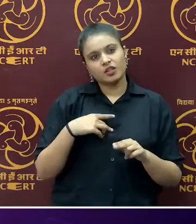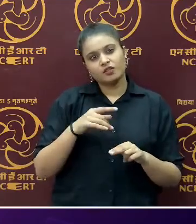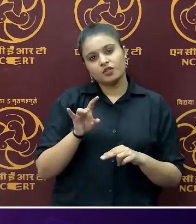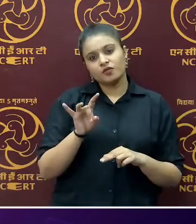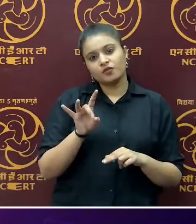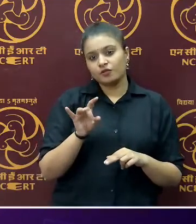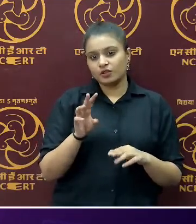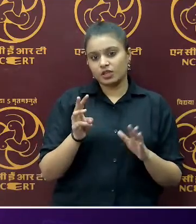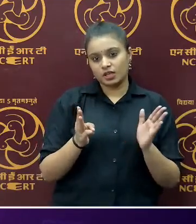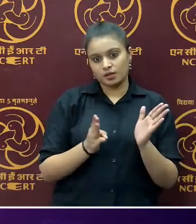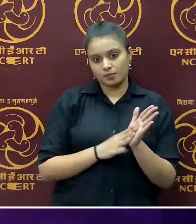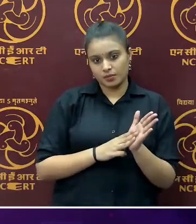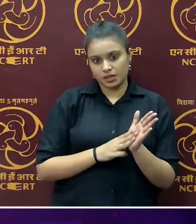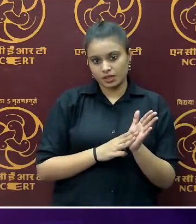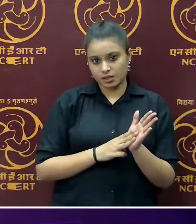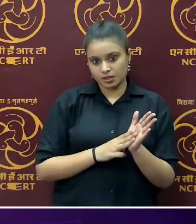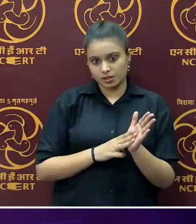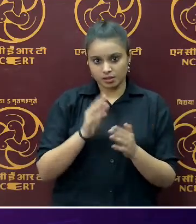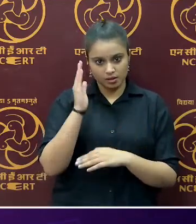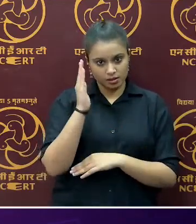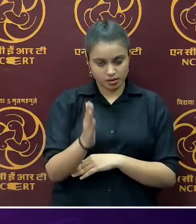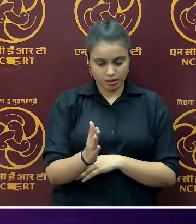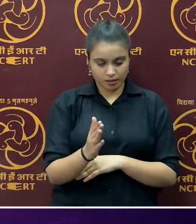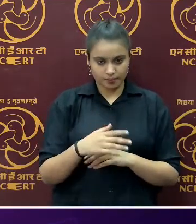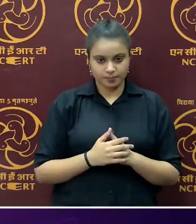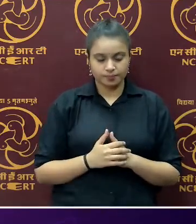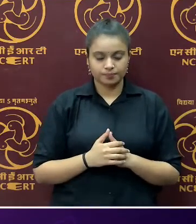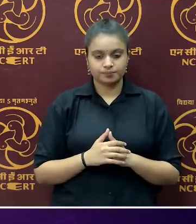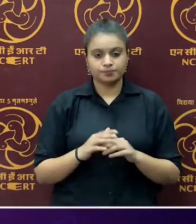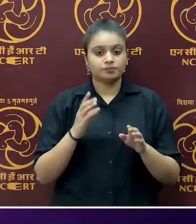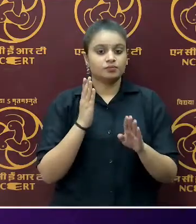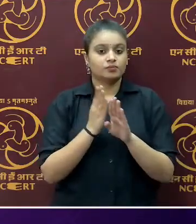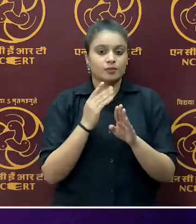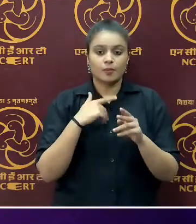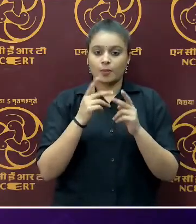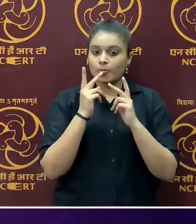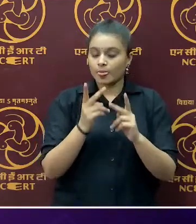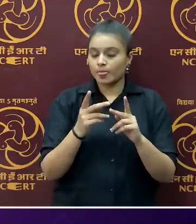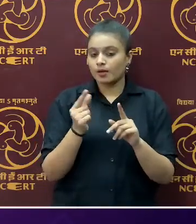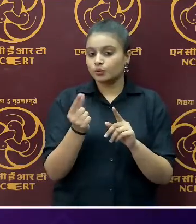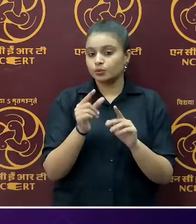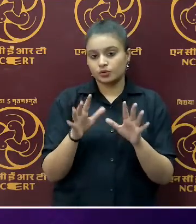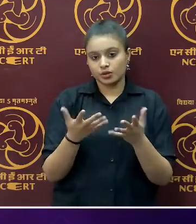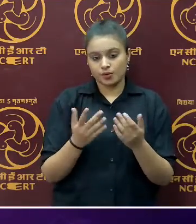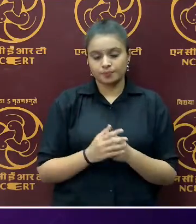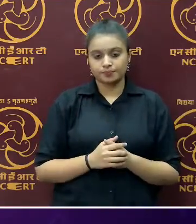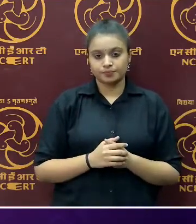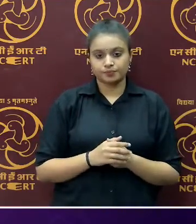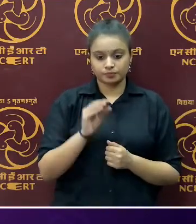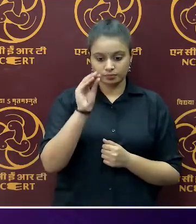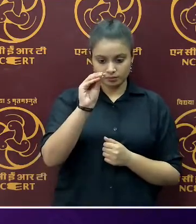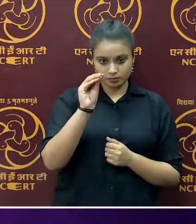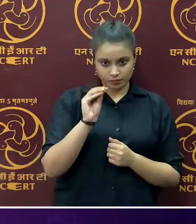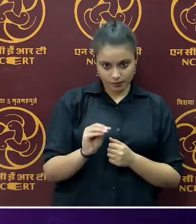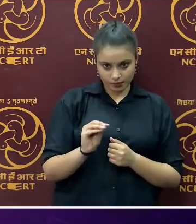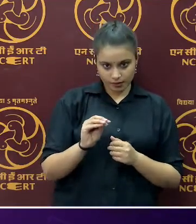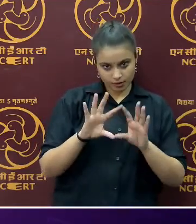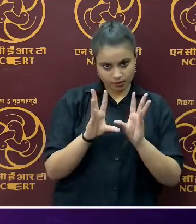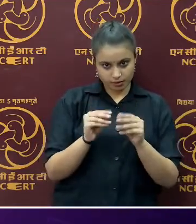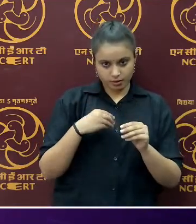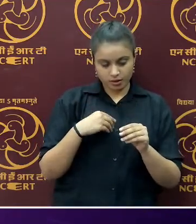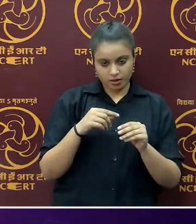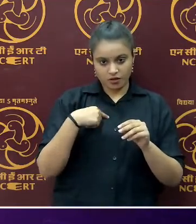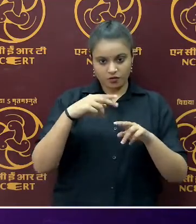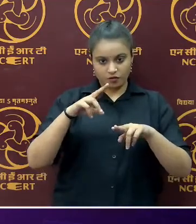50 meter square. Direct, I am just taking how to use the formula. We just need to put these values,